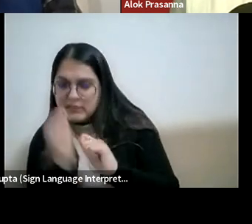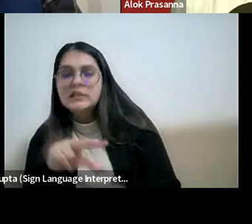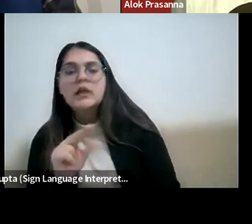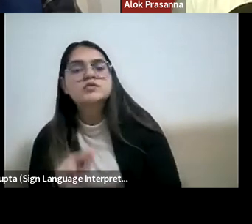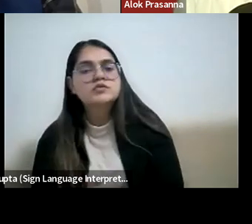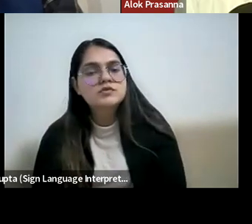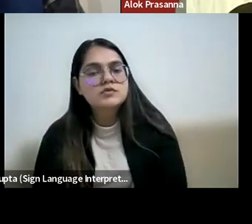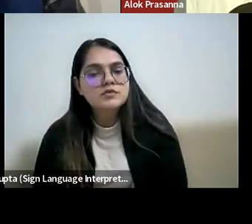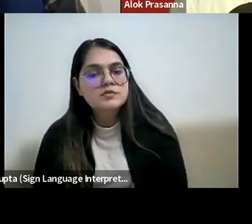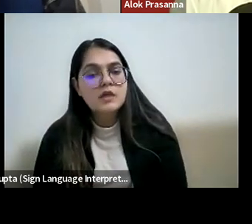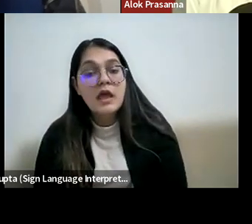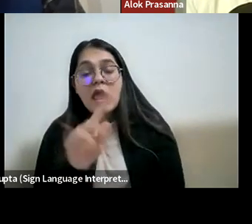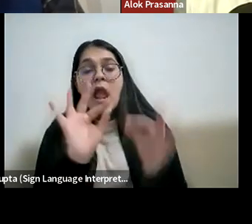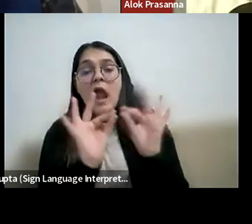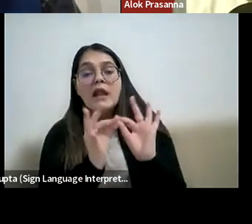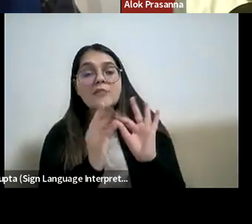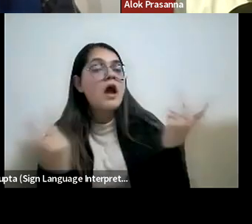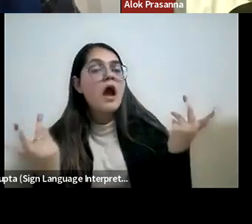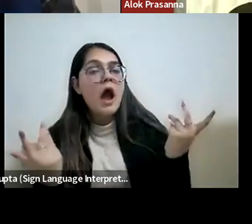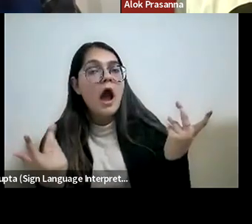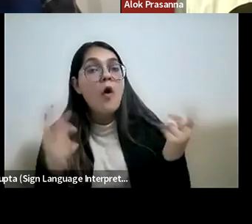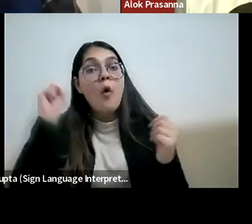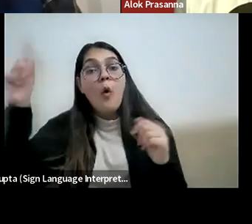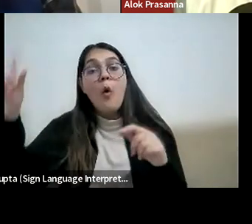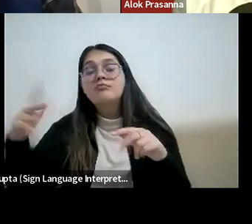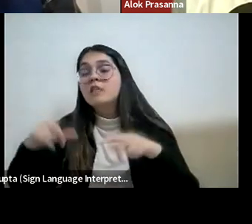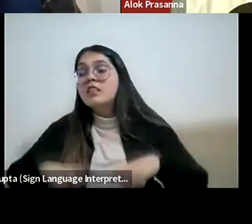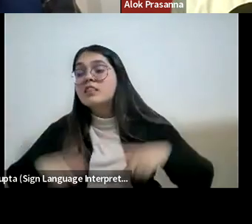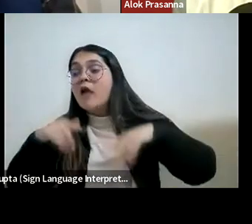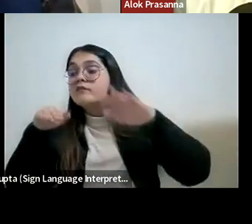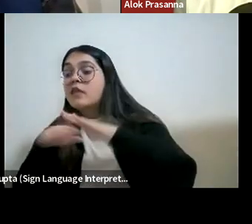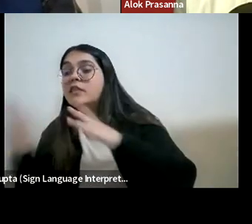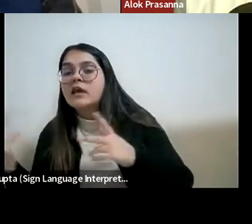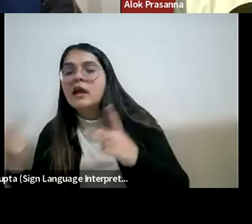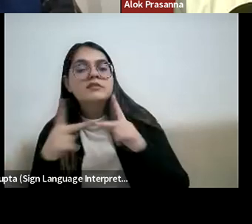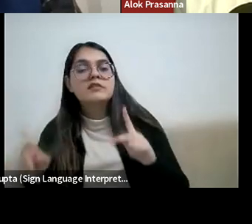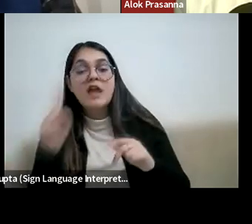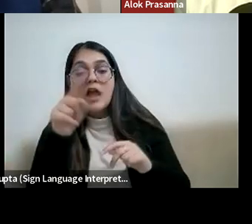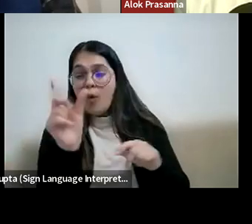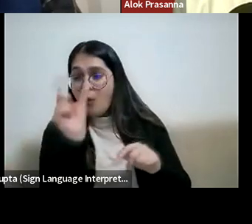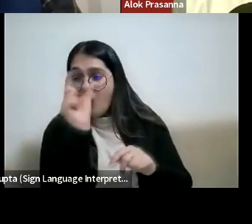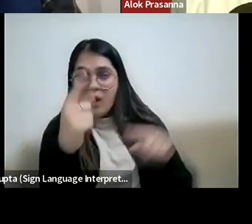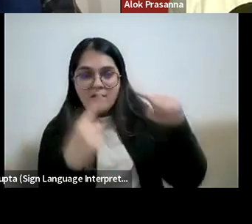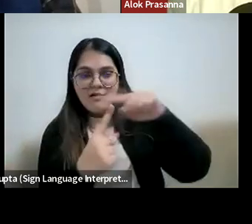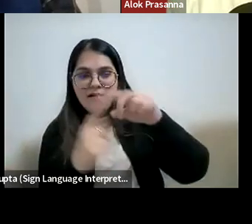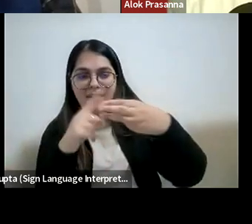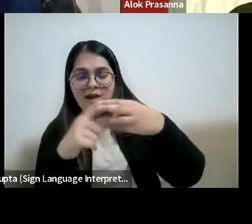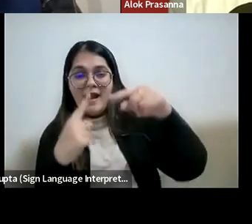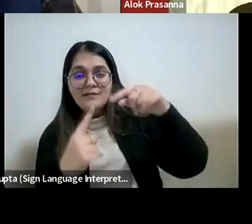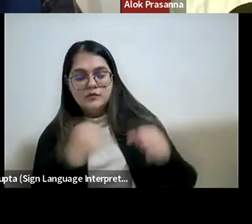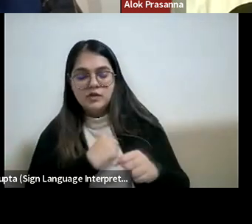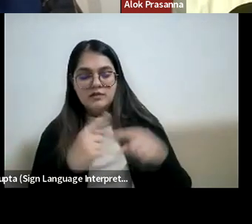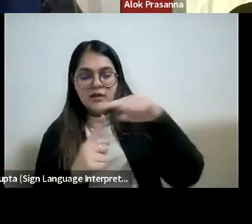And it must be interpreted on the lines in which the founders did. So, textualism was the foundation on which interpretation